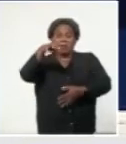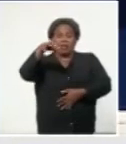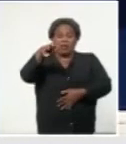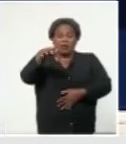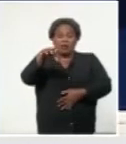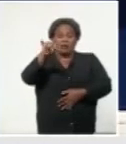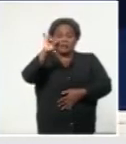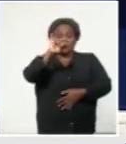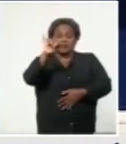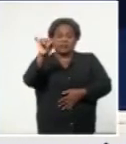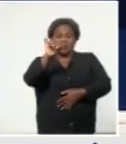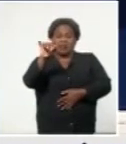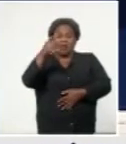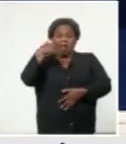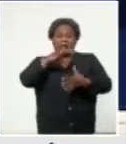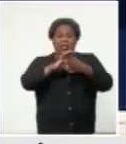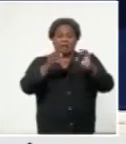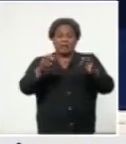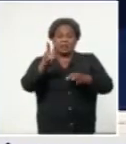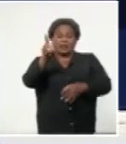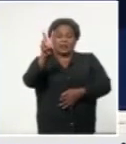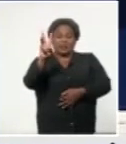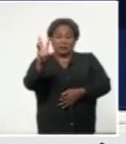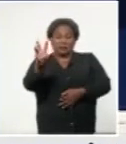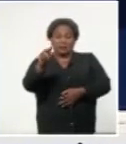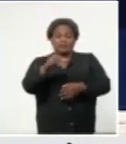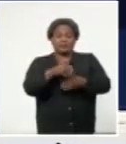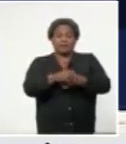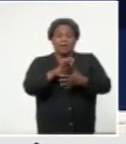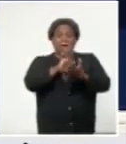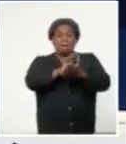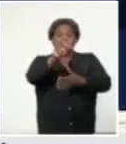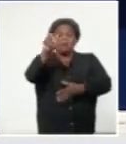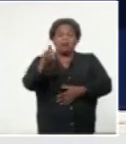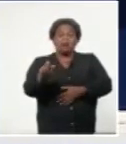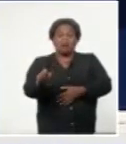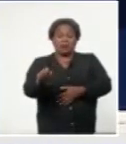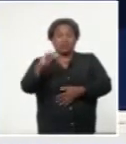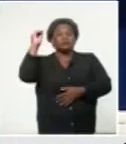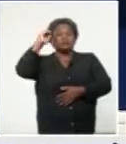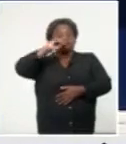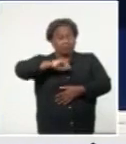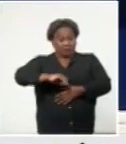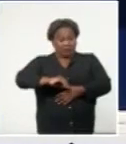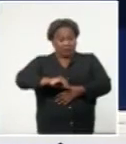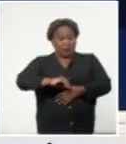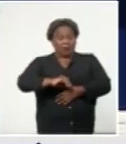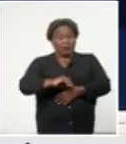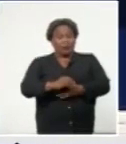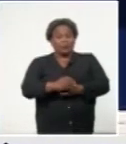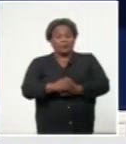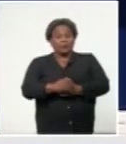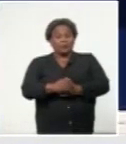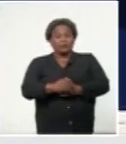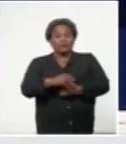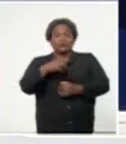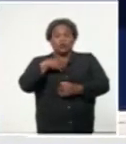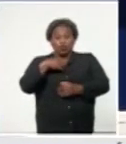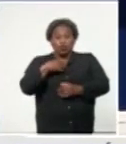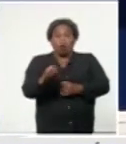23. Mayabeque, as we know, it reported an outbreak in San Jose de las